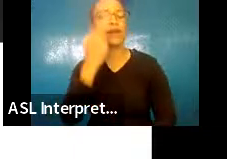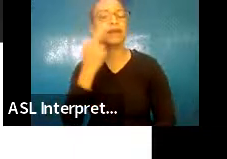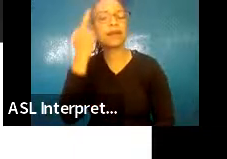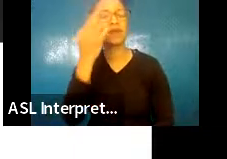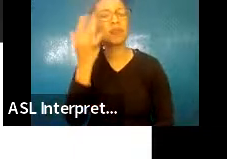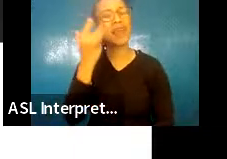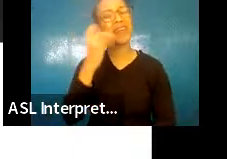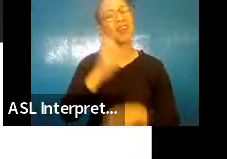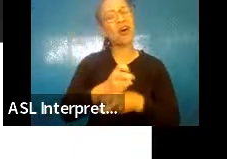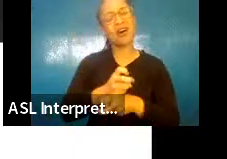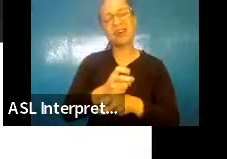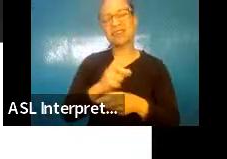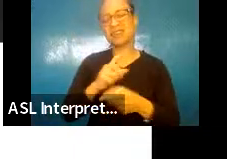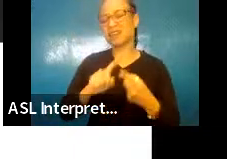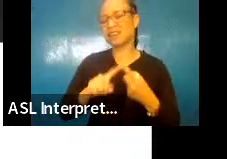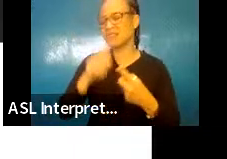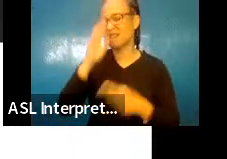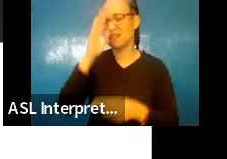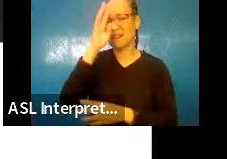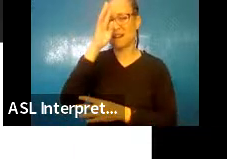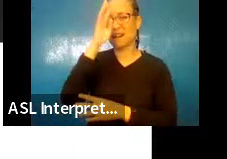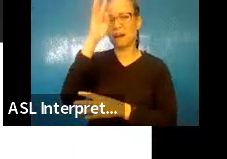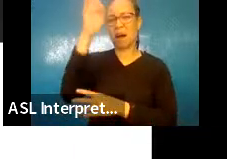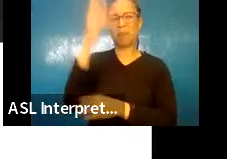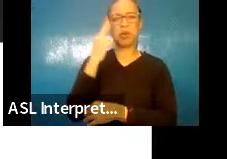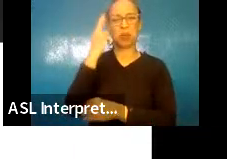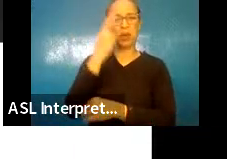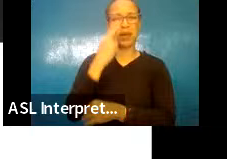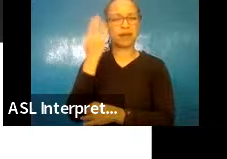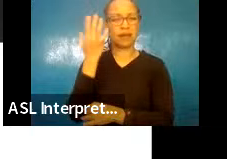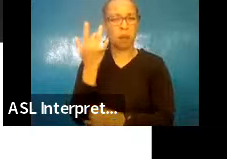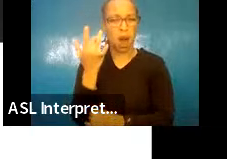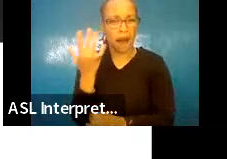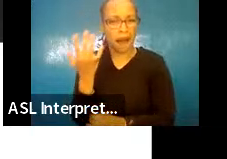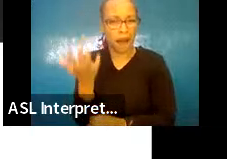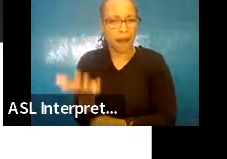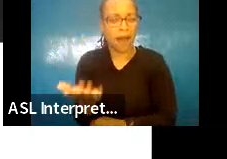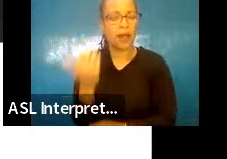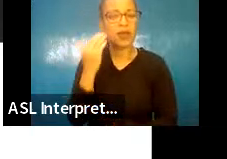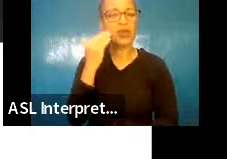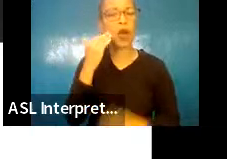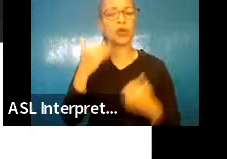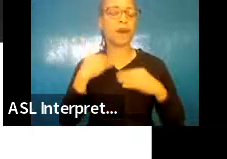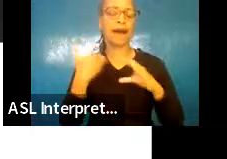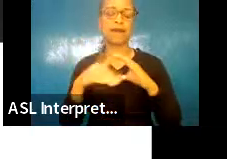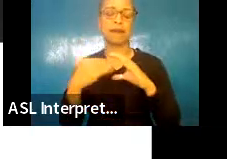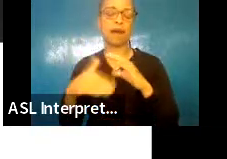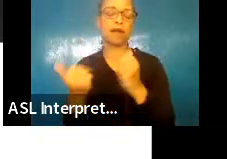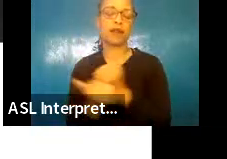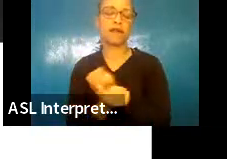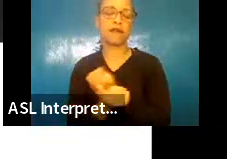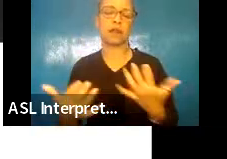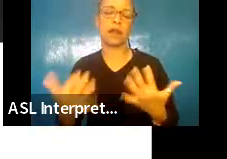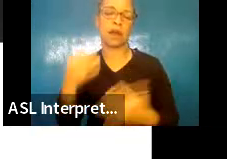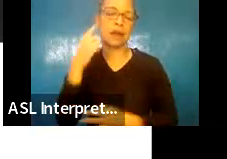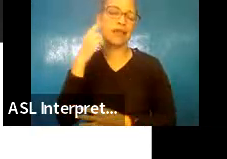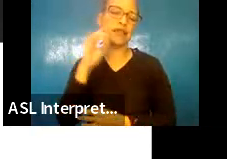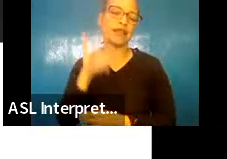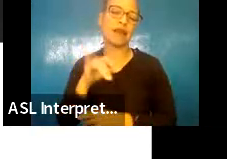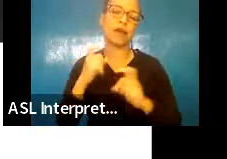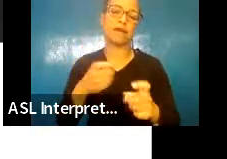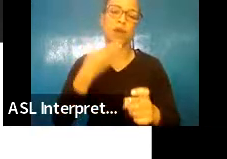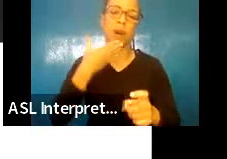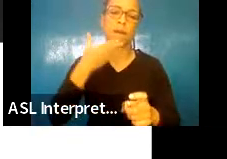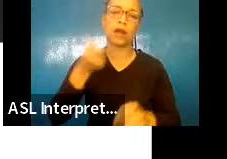difficult to just come up with what your reasons might be. And you have all of our emails and everything. And I think that would give you a better